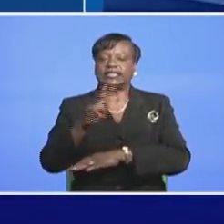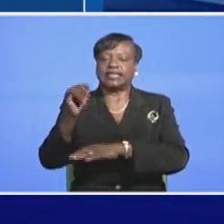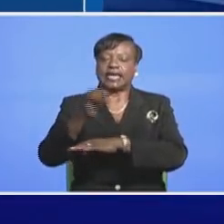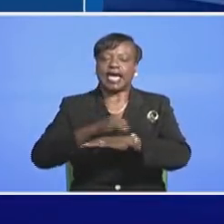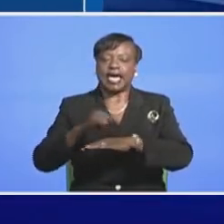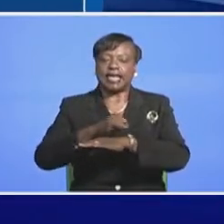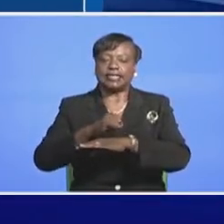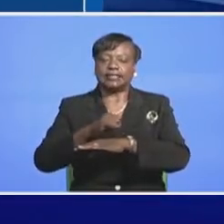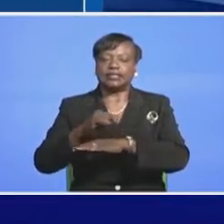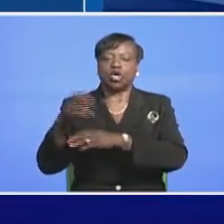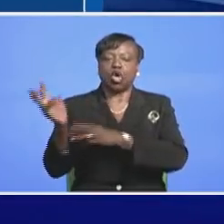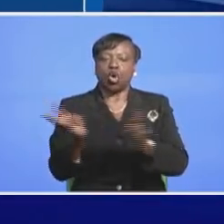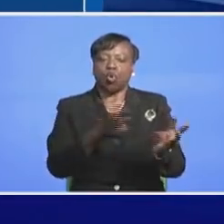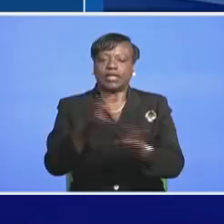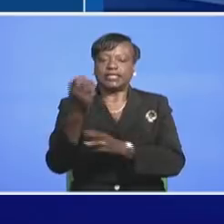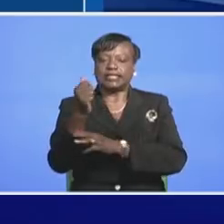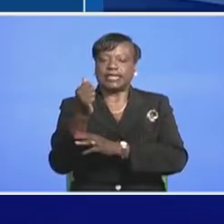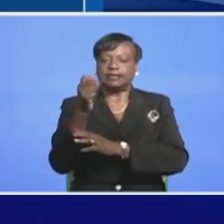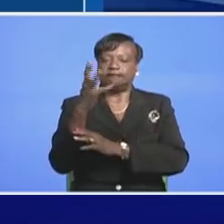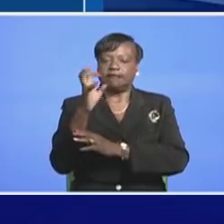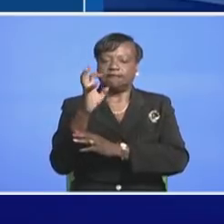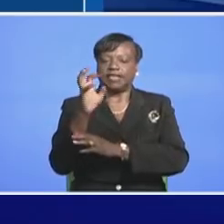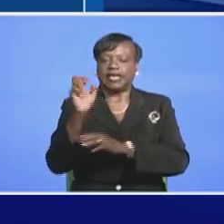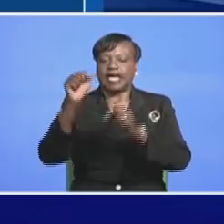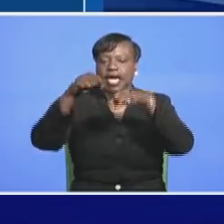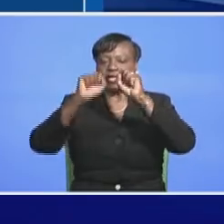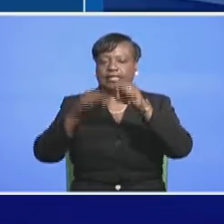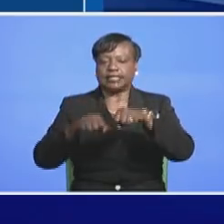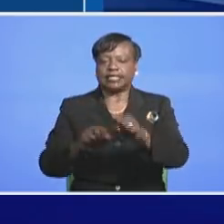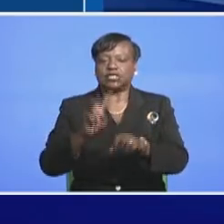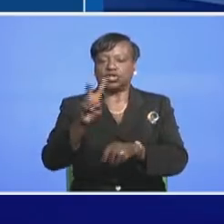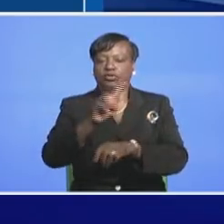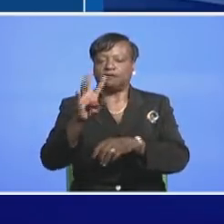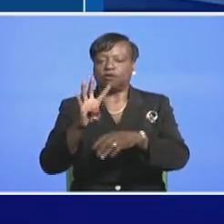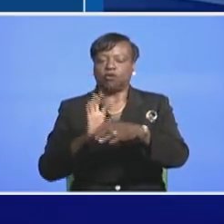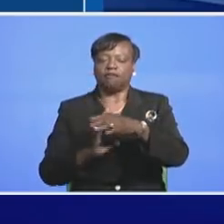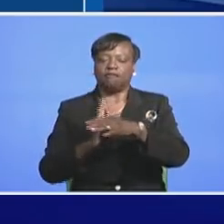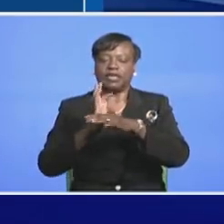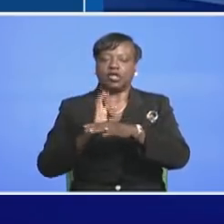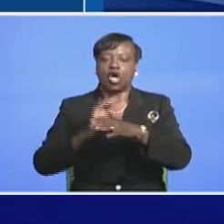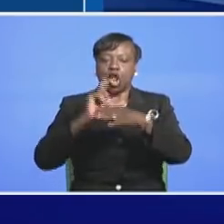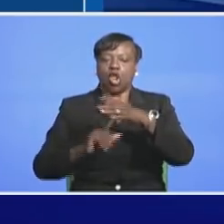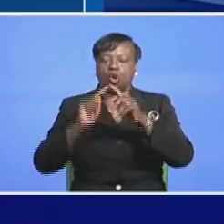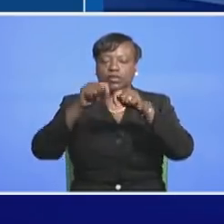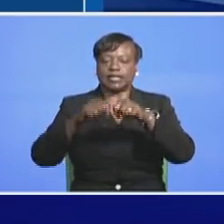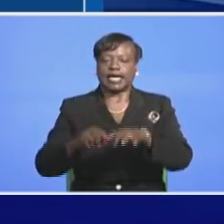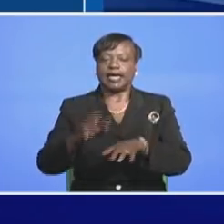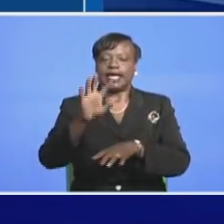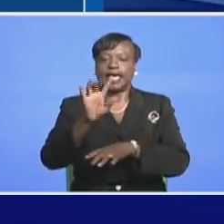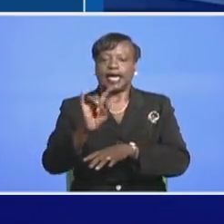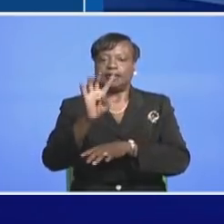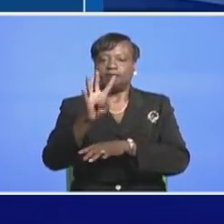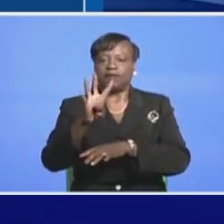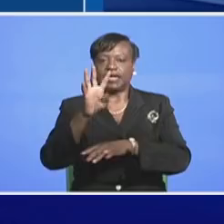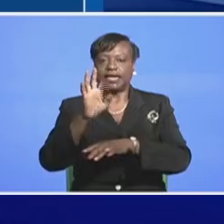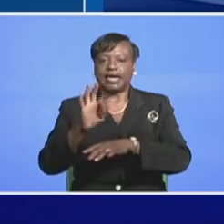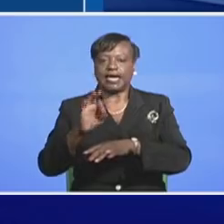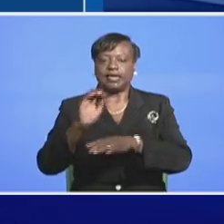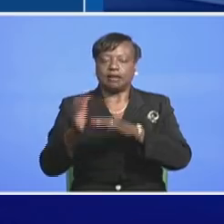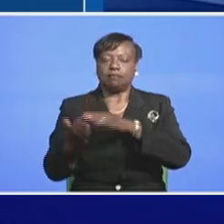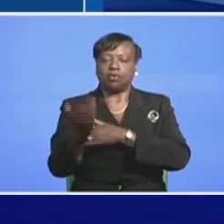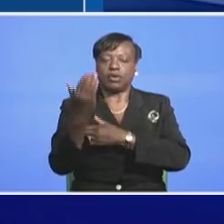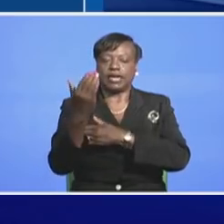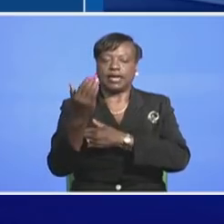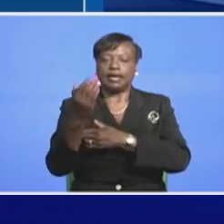off a bit southeast at 10 to 15 knots. The wave height subsiding to the 4 feet. Low tide 8:49 in the morning, high tide at